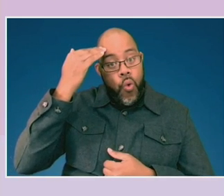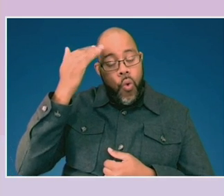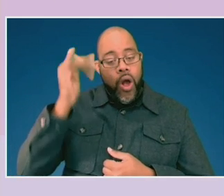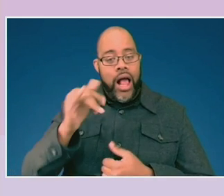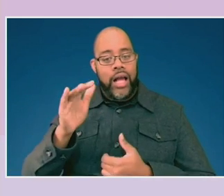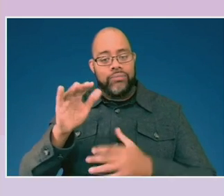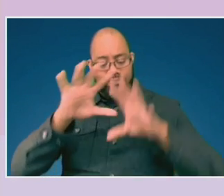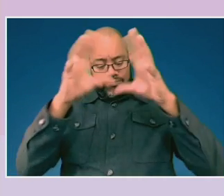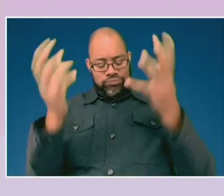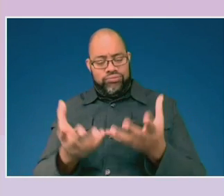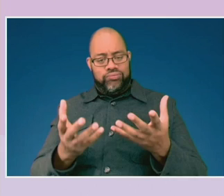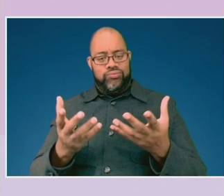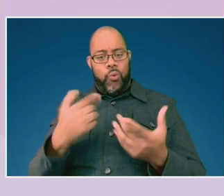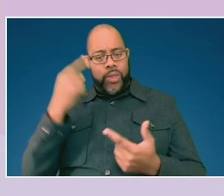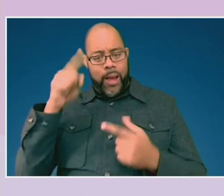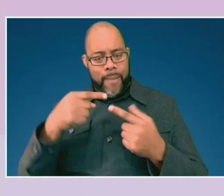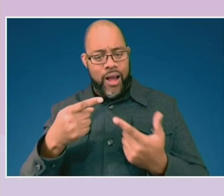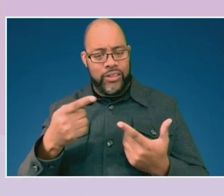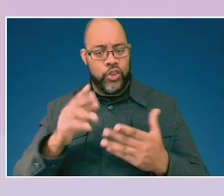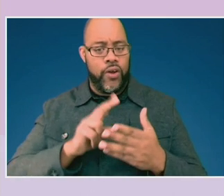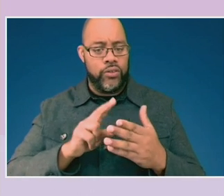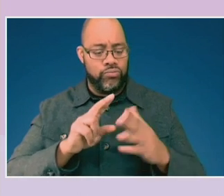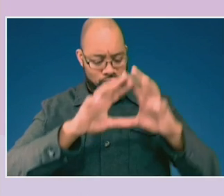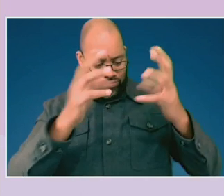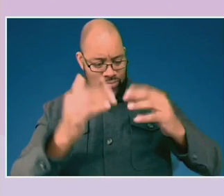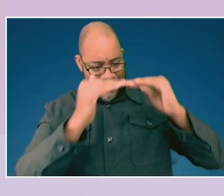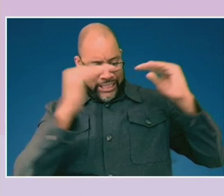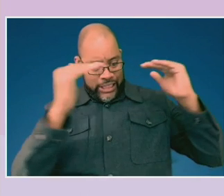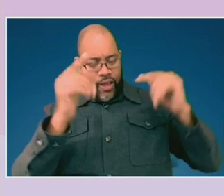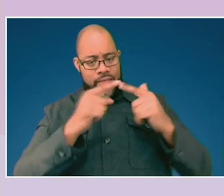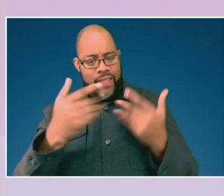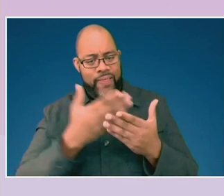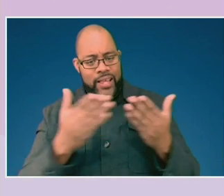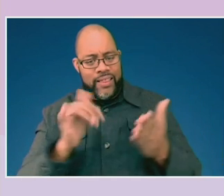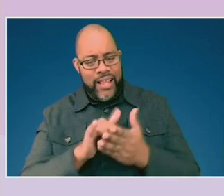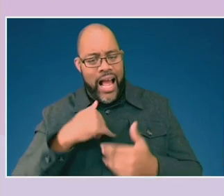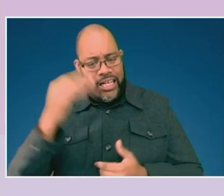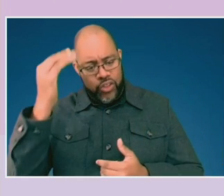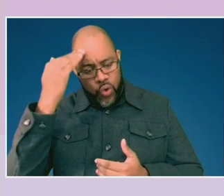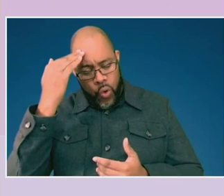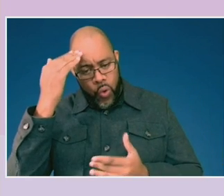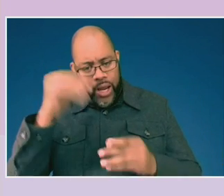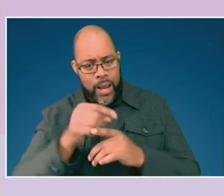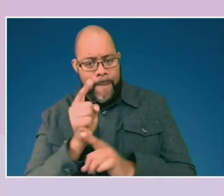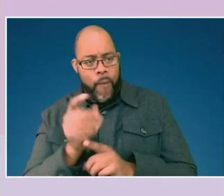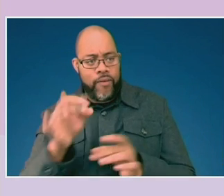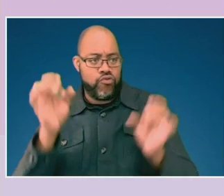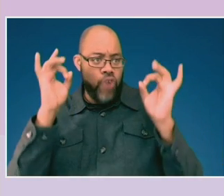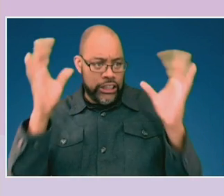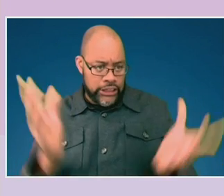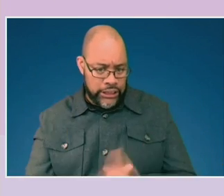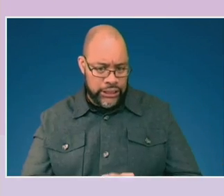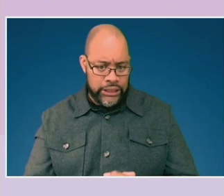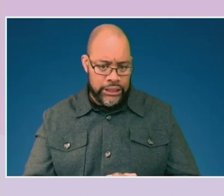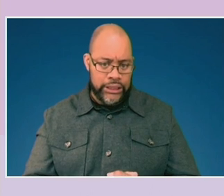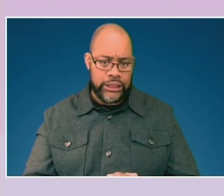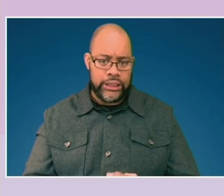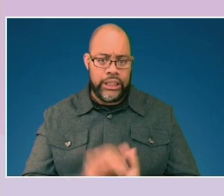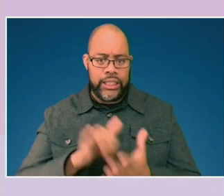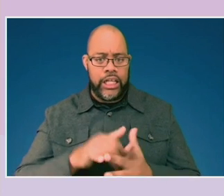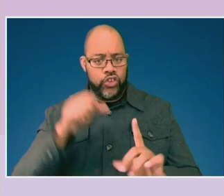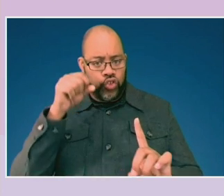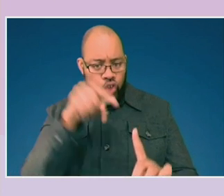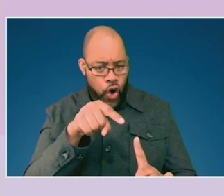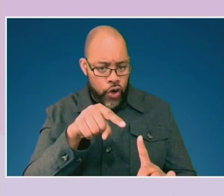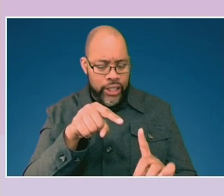universally, right? When we think about it, the universal tier, and then there are things that I need to know in a moment of crisis, right? At the targeted